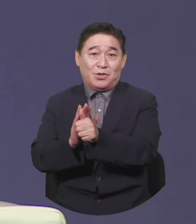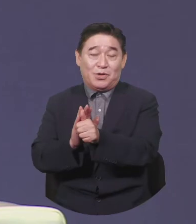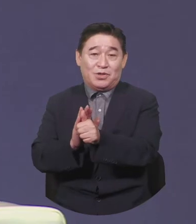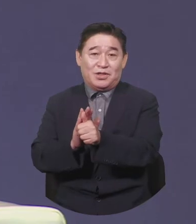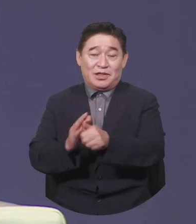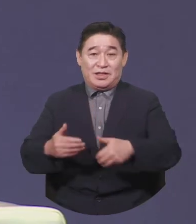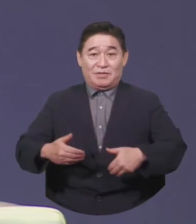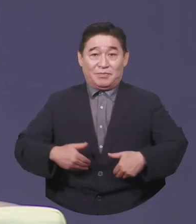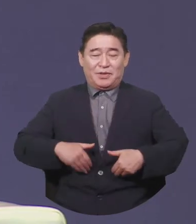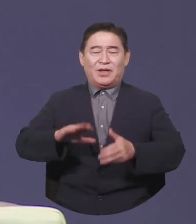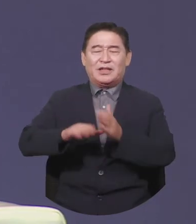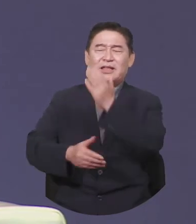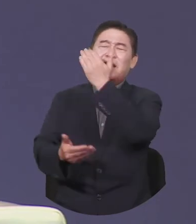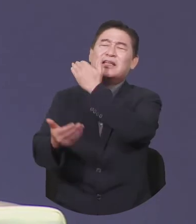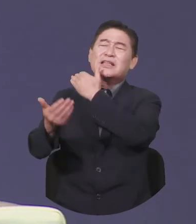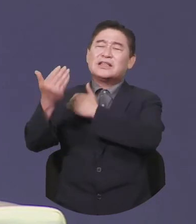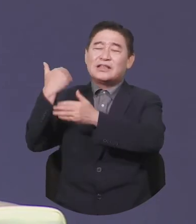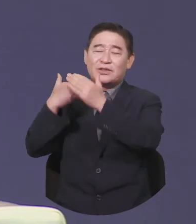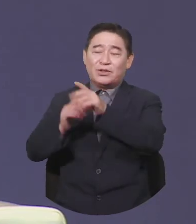decarbonize without